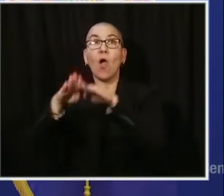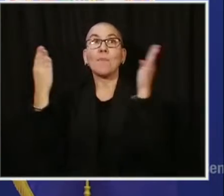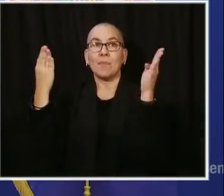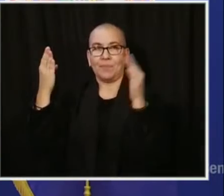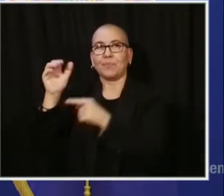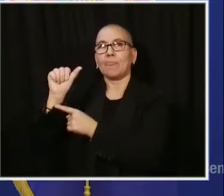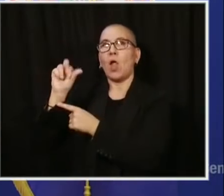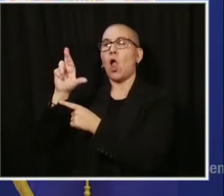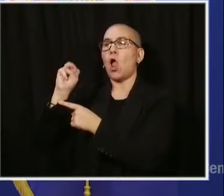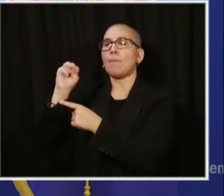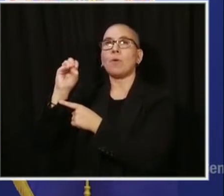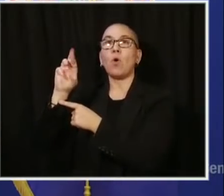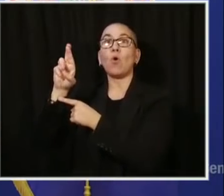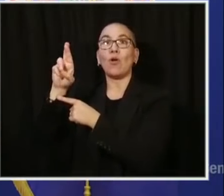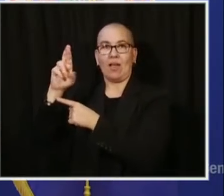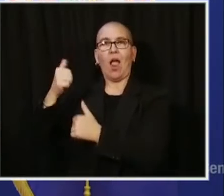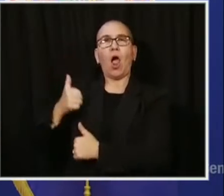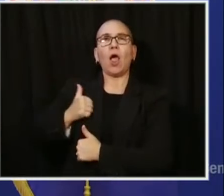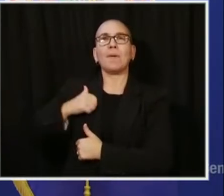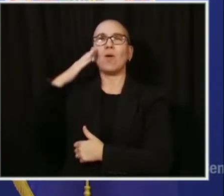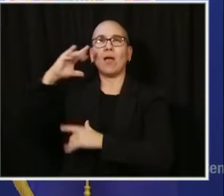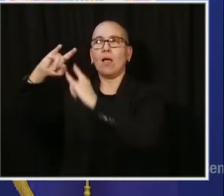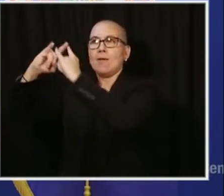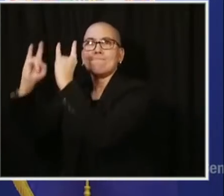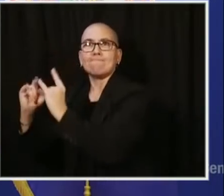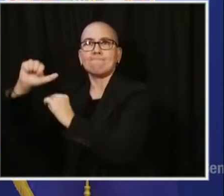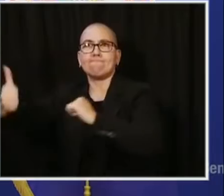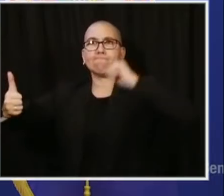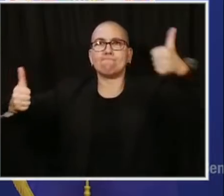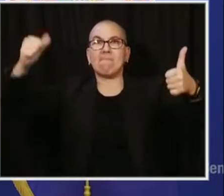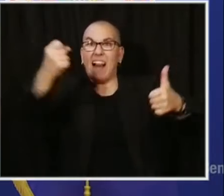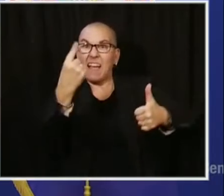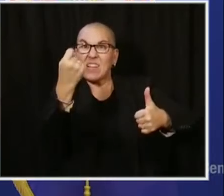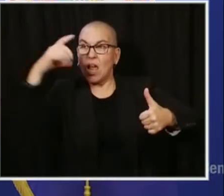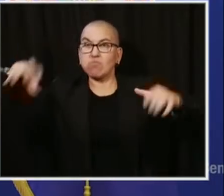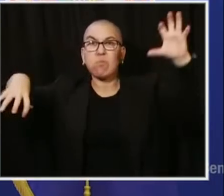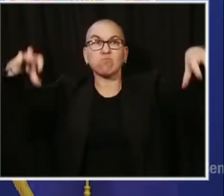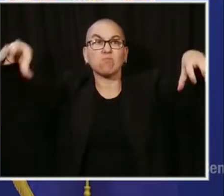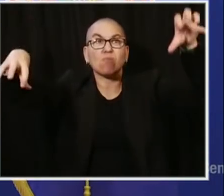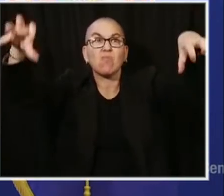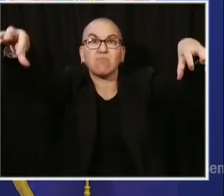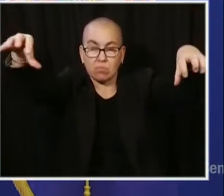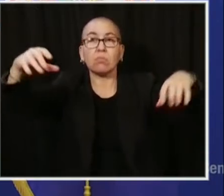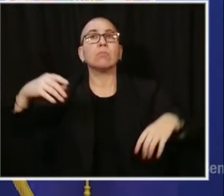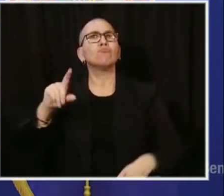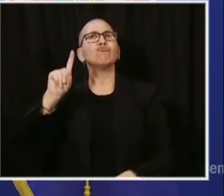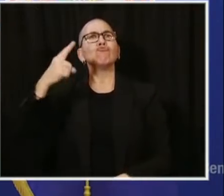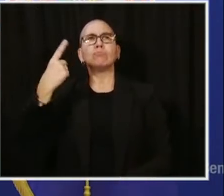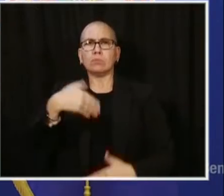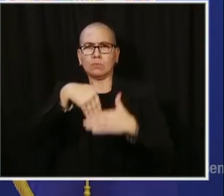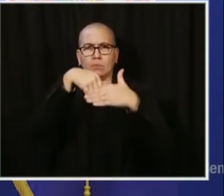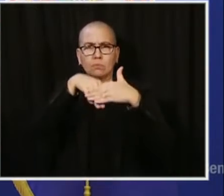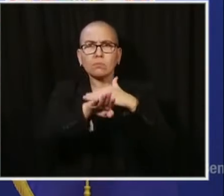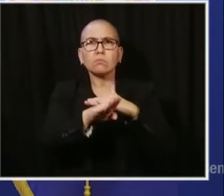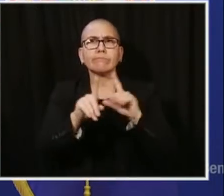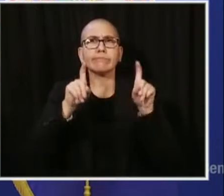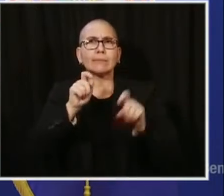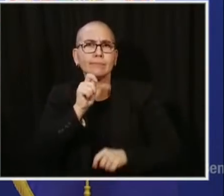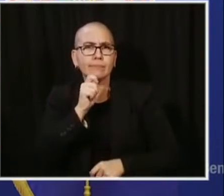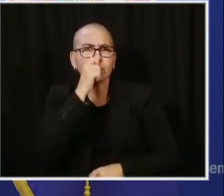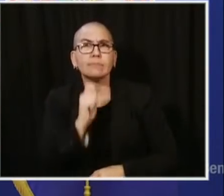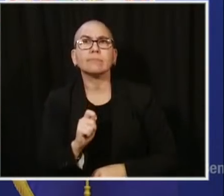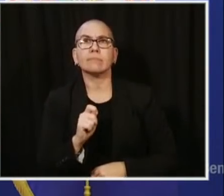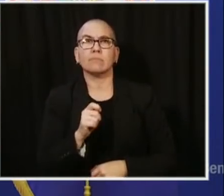to eventually get it where you can take the kit home, send it back, and have an answer in 24 to 48 hours. If you're 18 to 35, you're